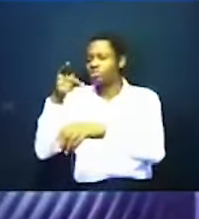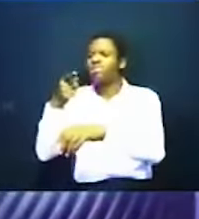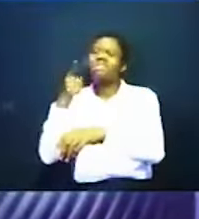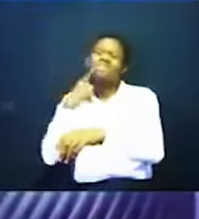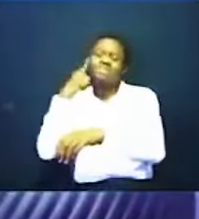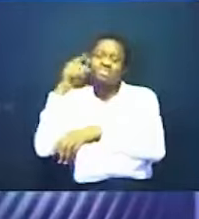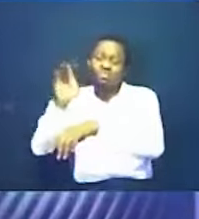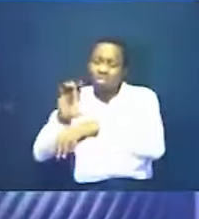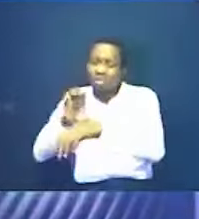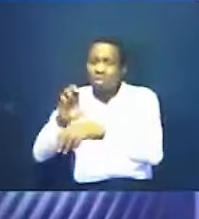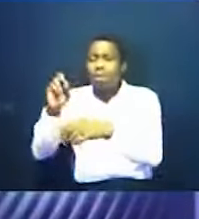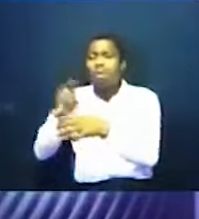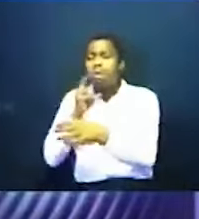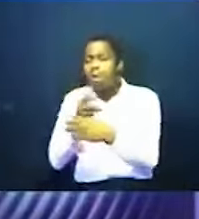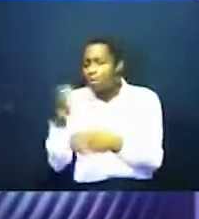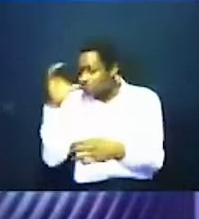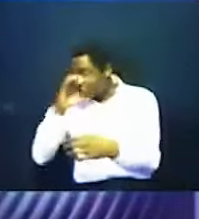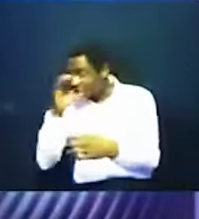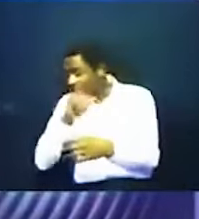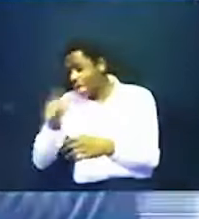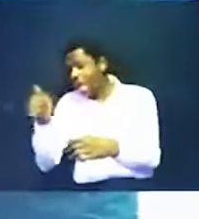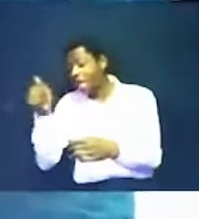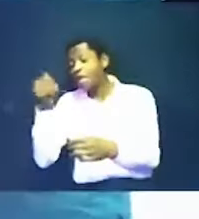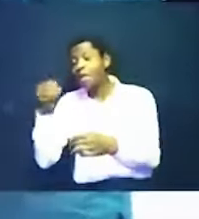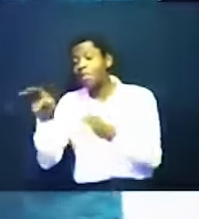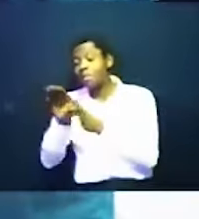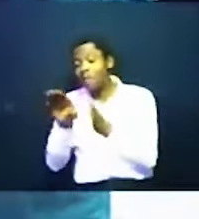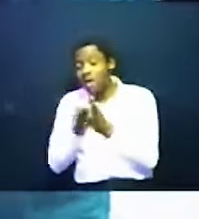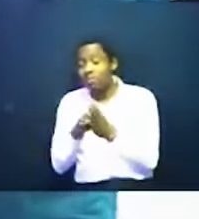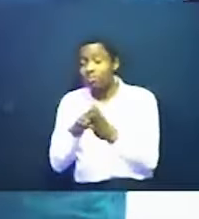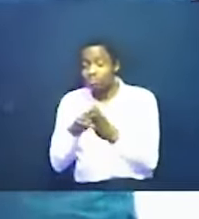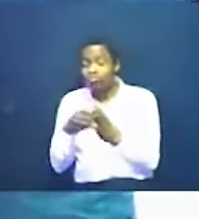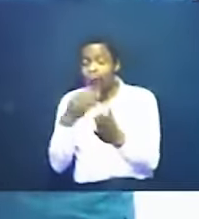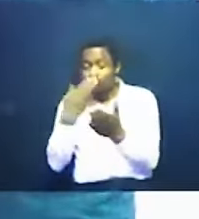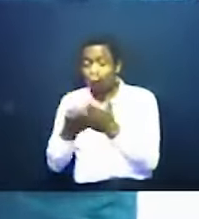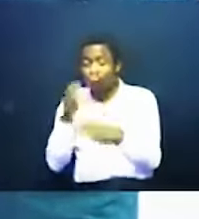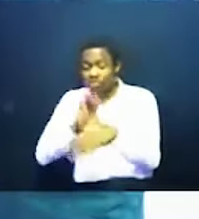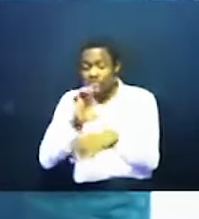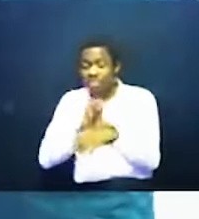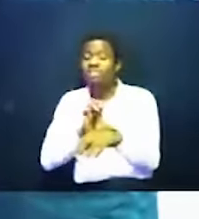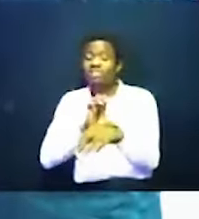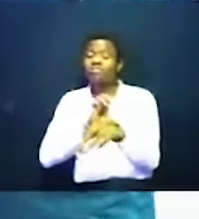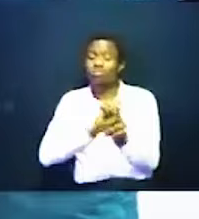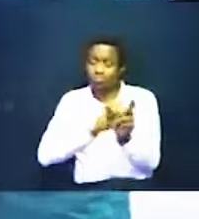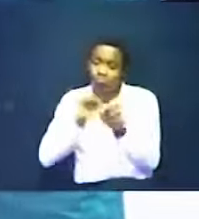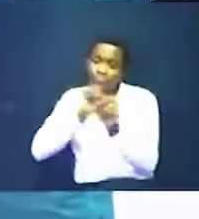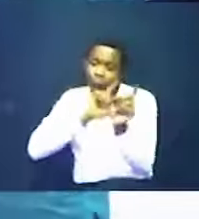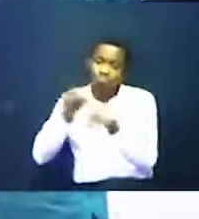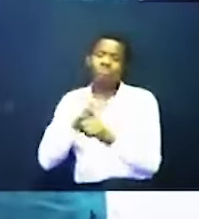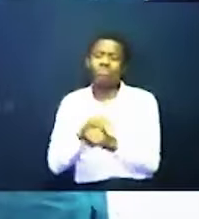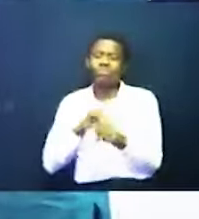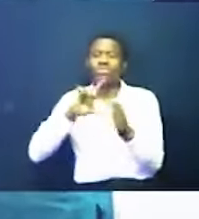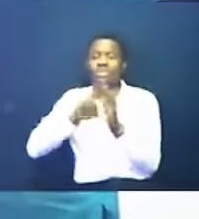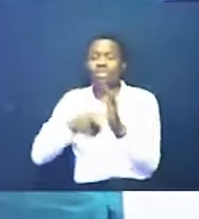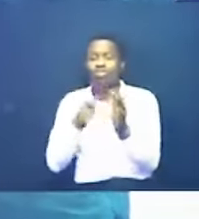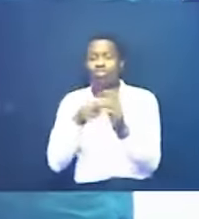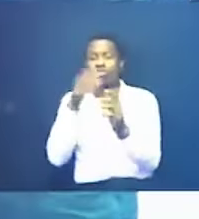Or join any Bible-believing church. And you also have a witness in your